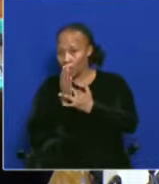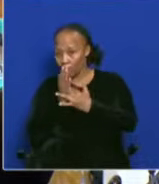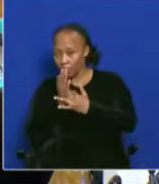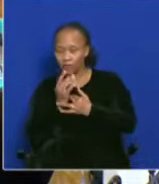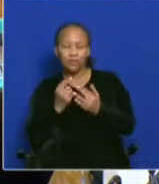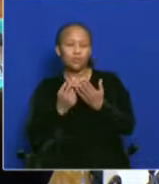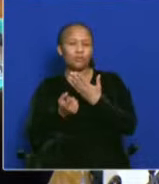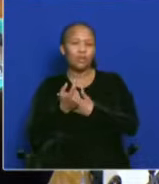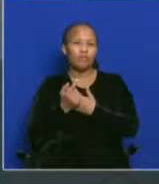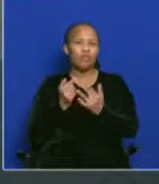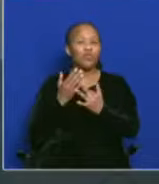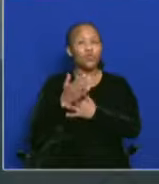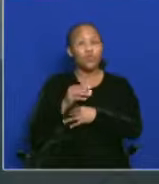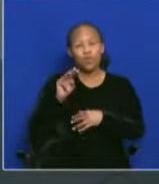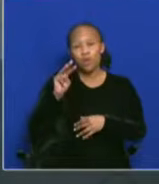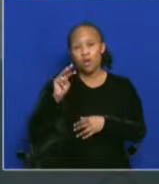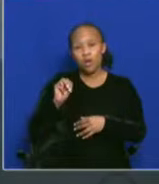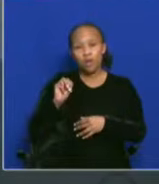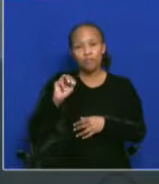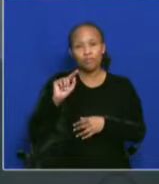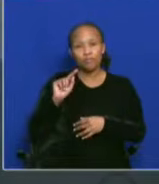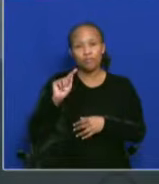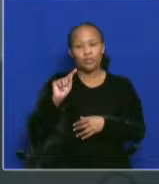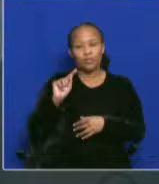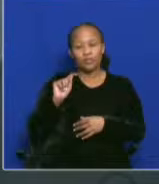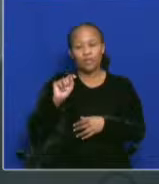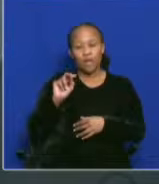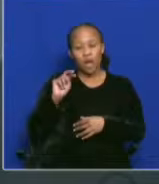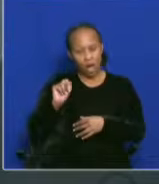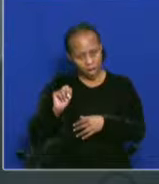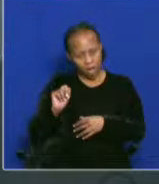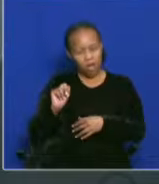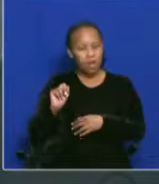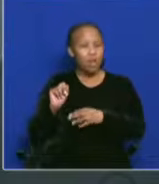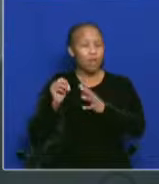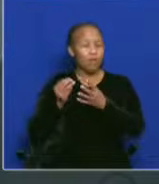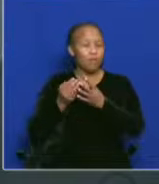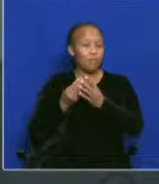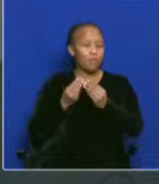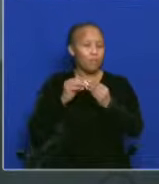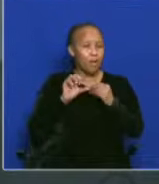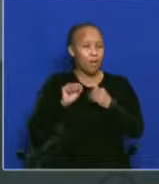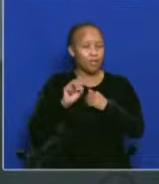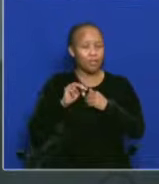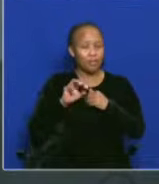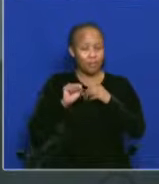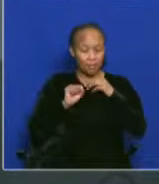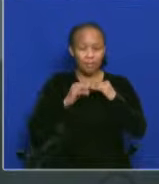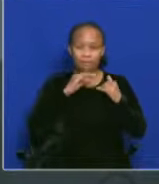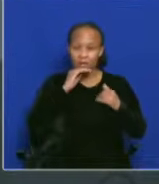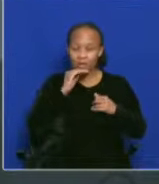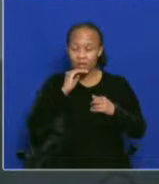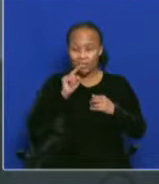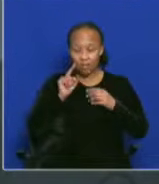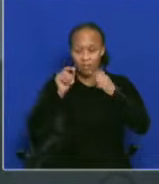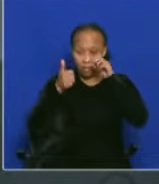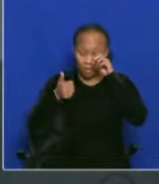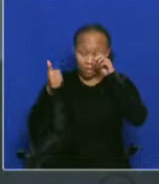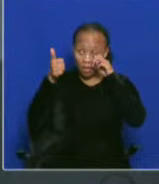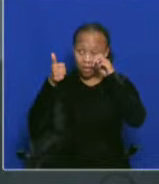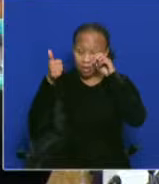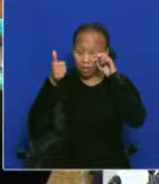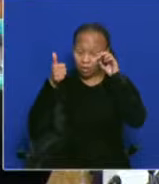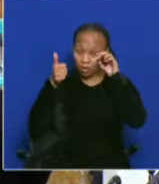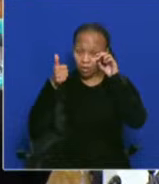of SMSs. And General Fani gets involved because the counterparty in the master agreement is National